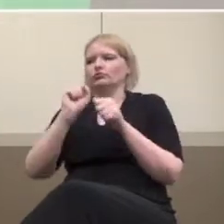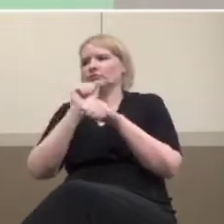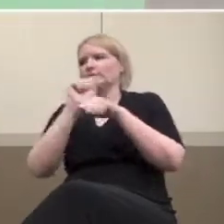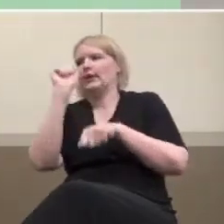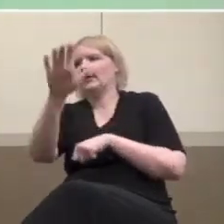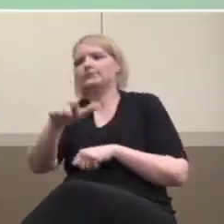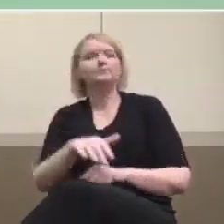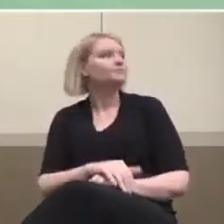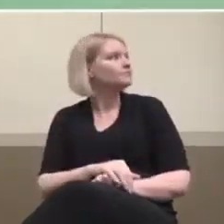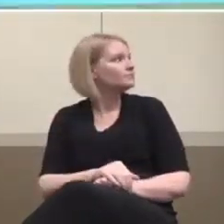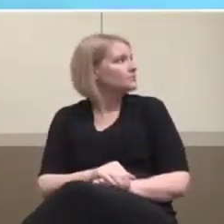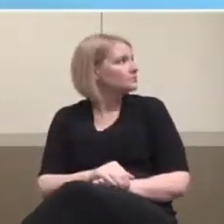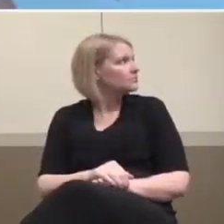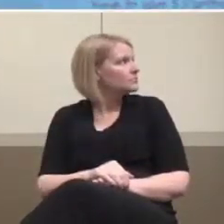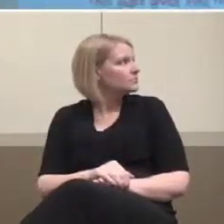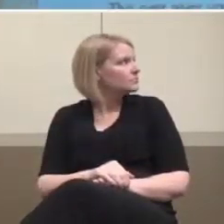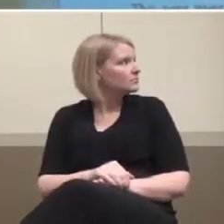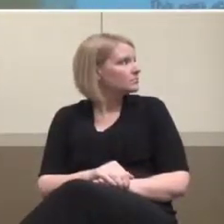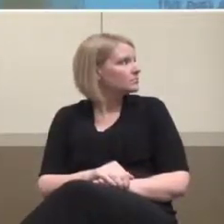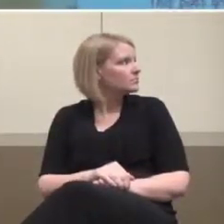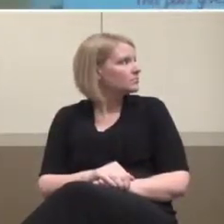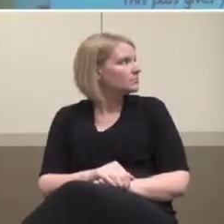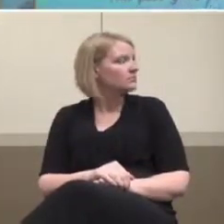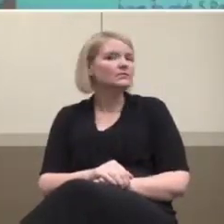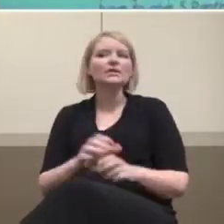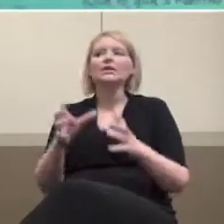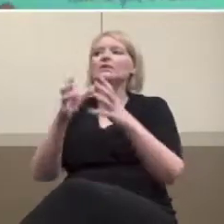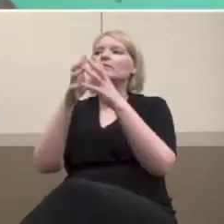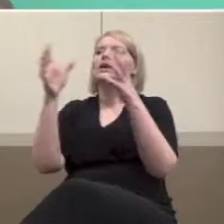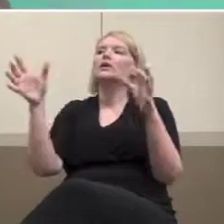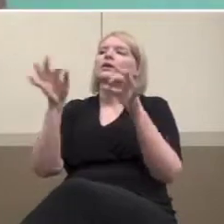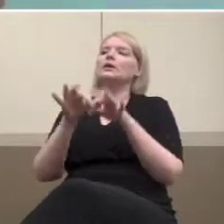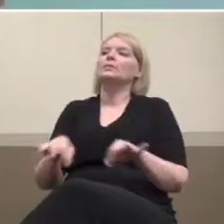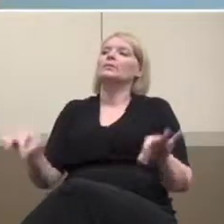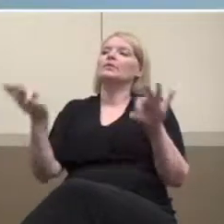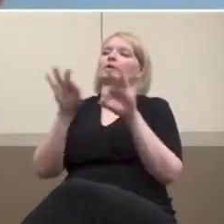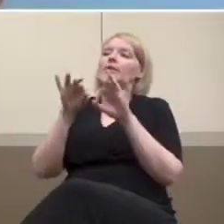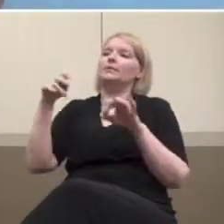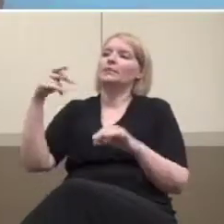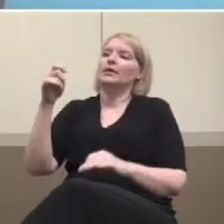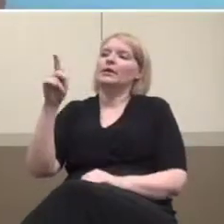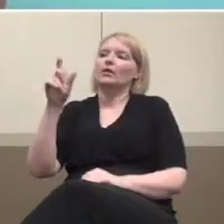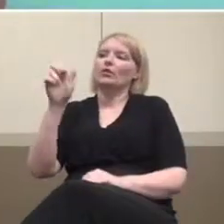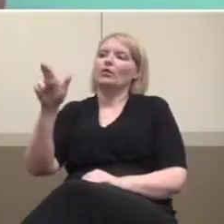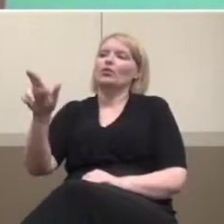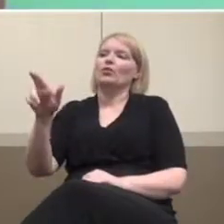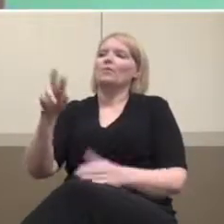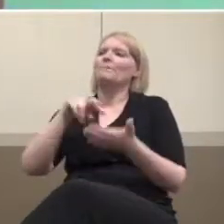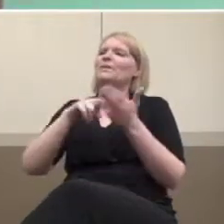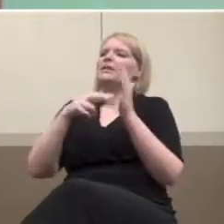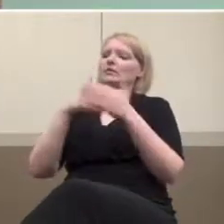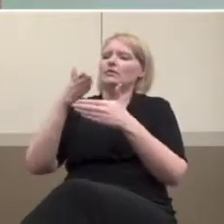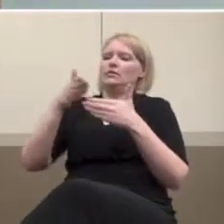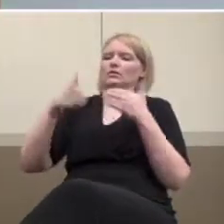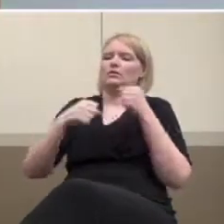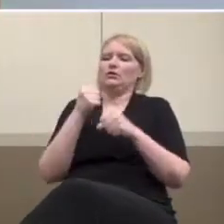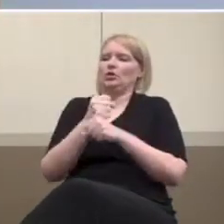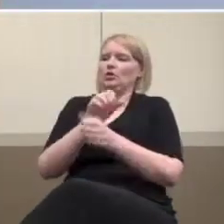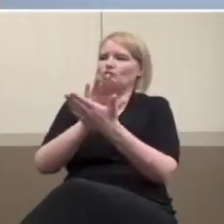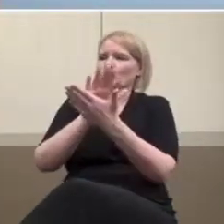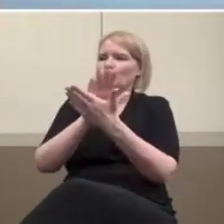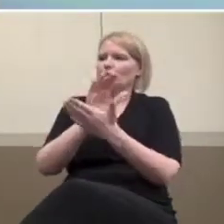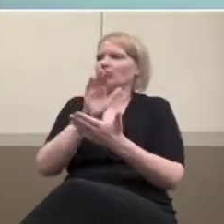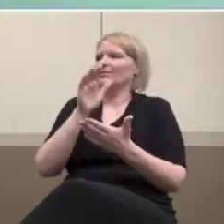This is our very important Panther. So this means that at the end of the year, our school has a big fun